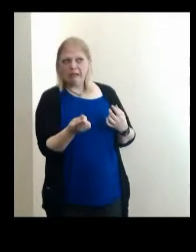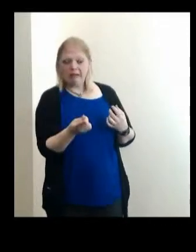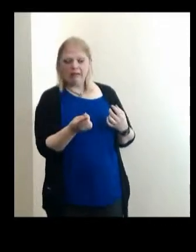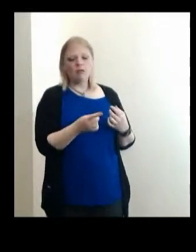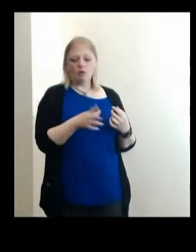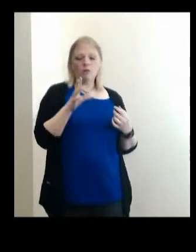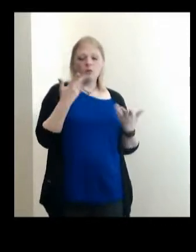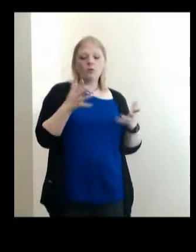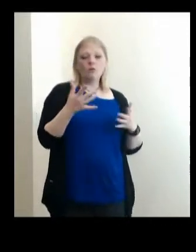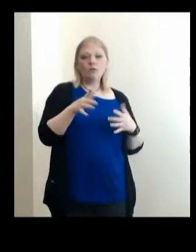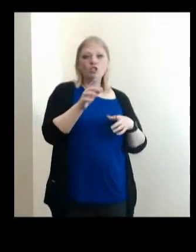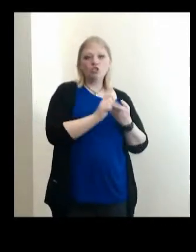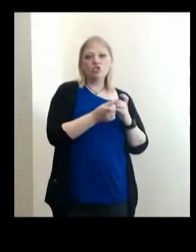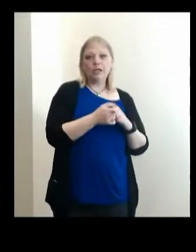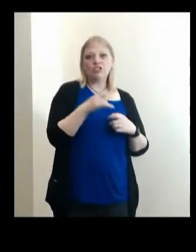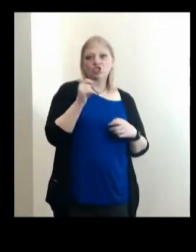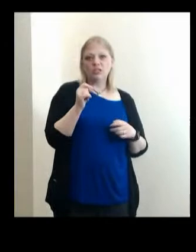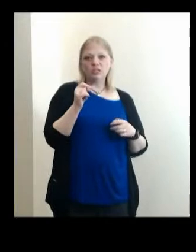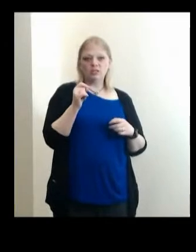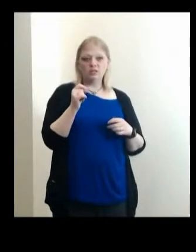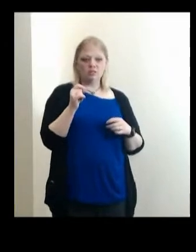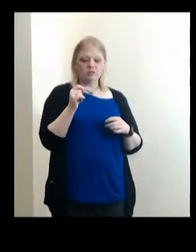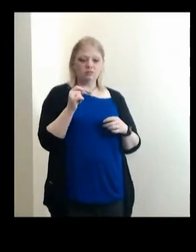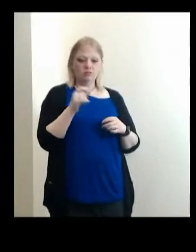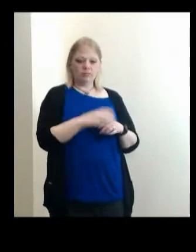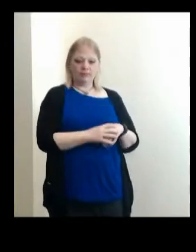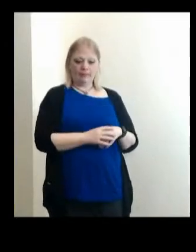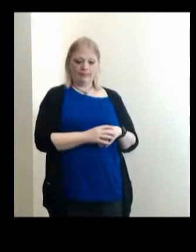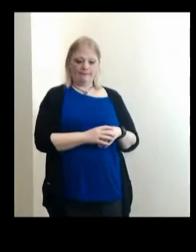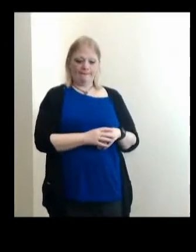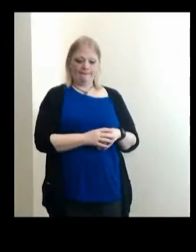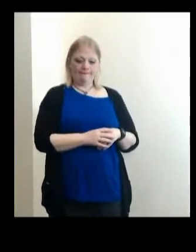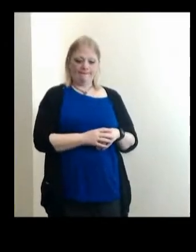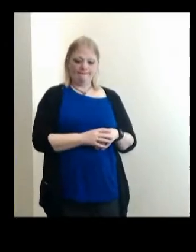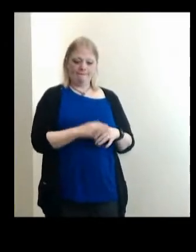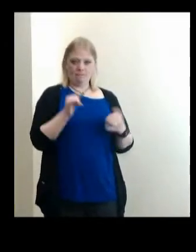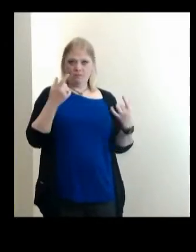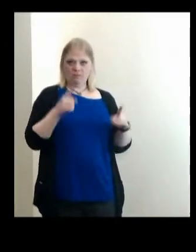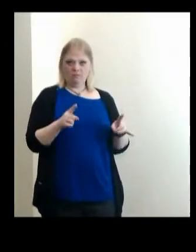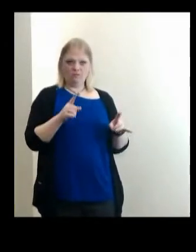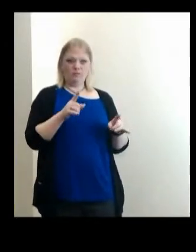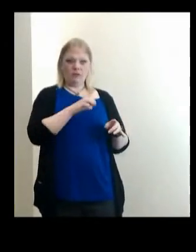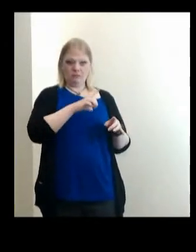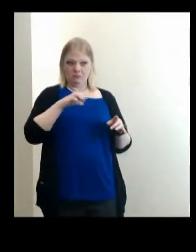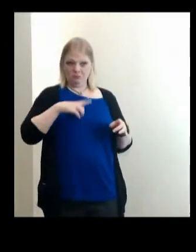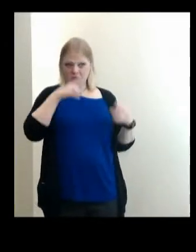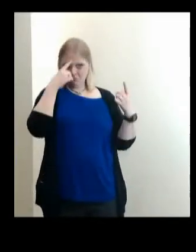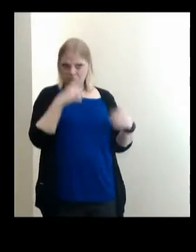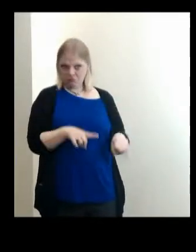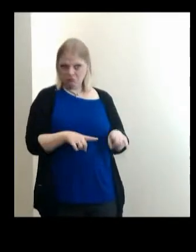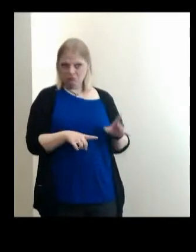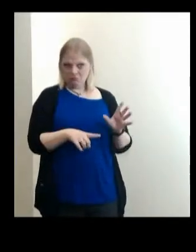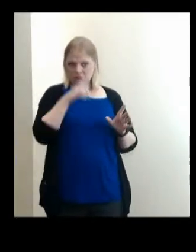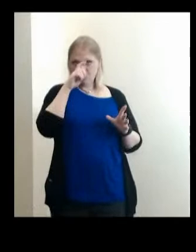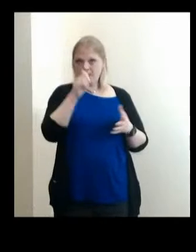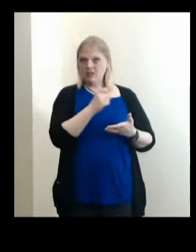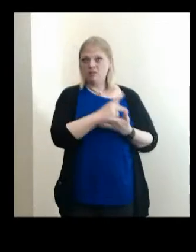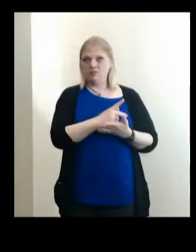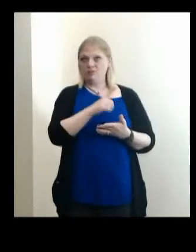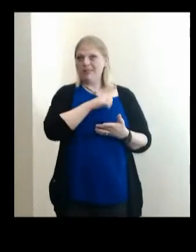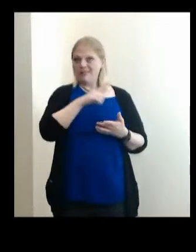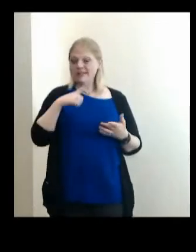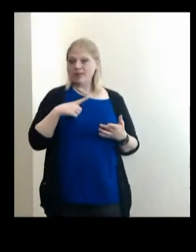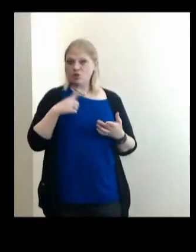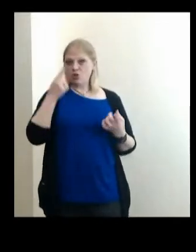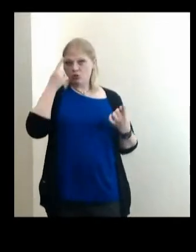it, but we did change it. And it is a change that was brought forth, the legislature agrees, because it had to be approved by the